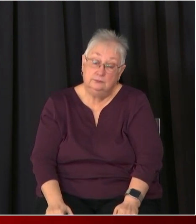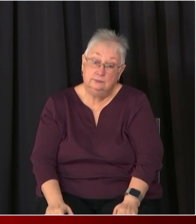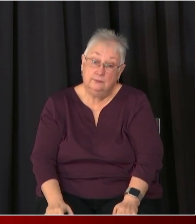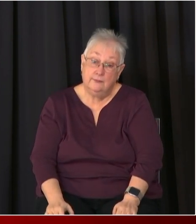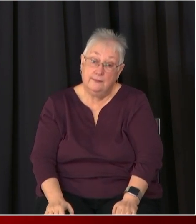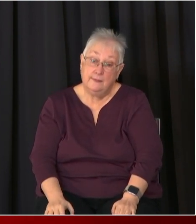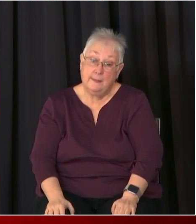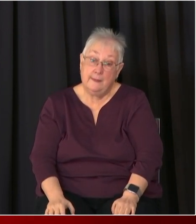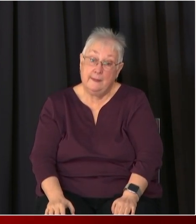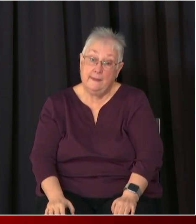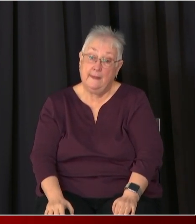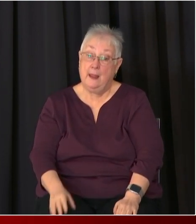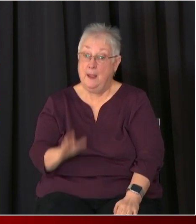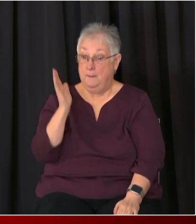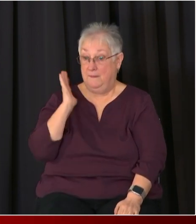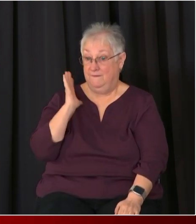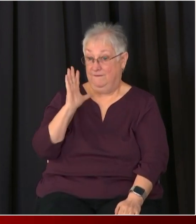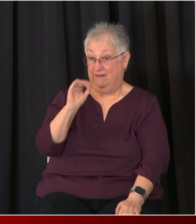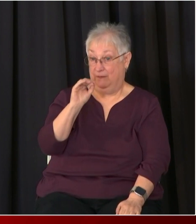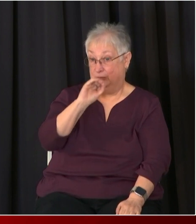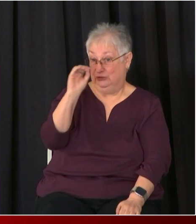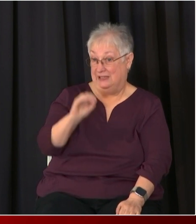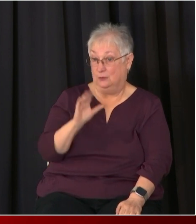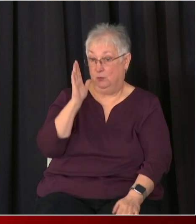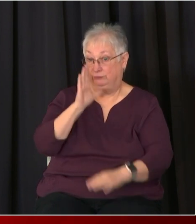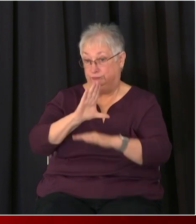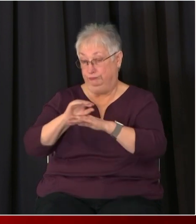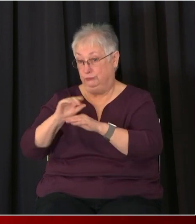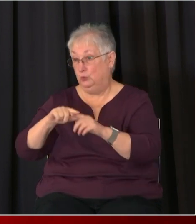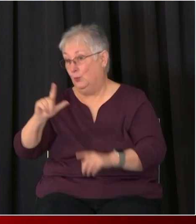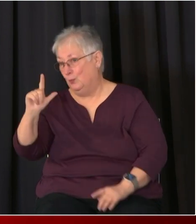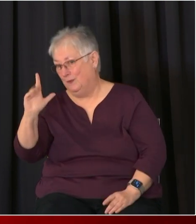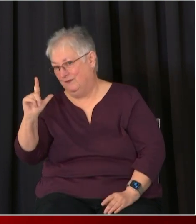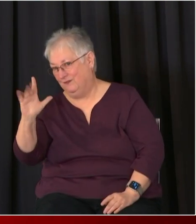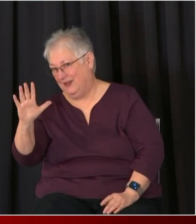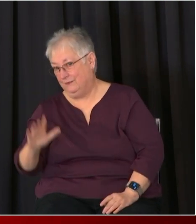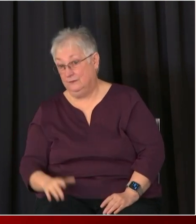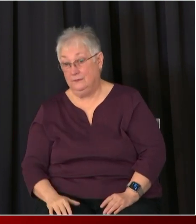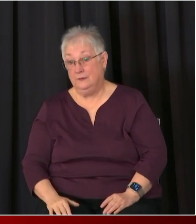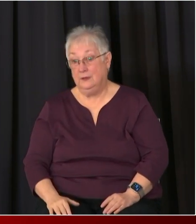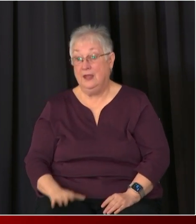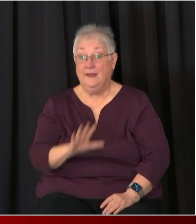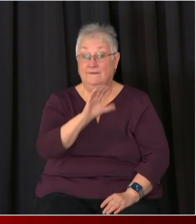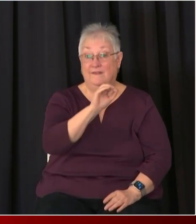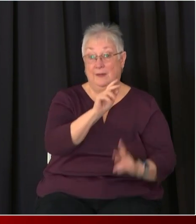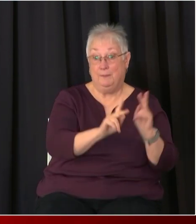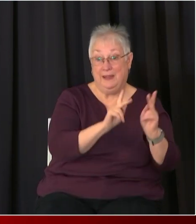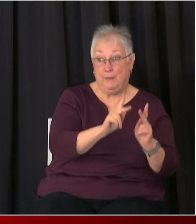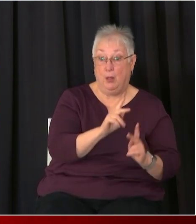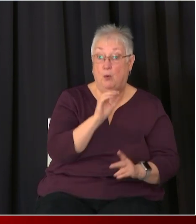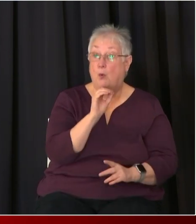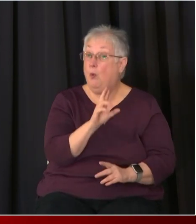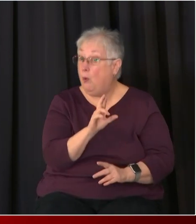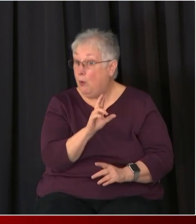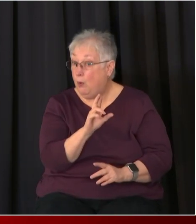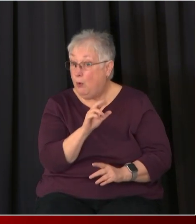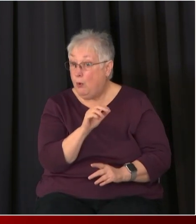capacity, whichever number is lower, 50 people or 25% of the capacity.